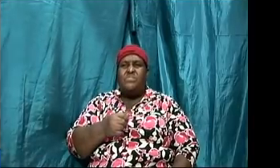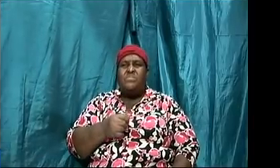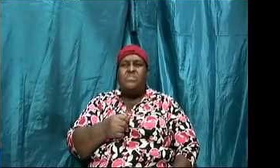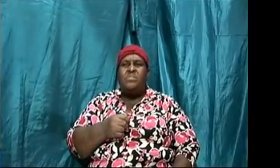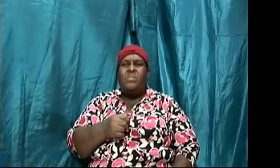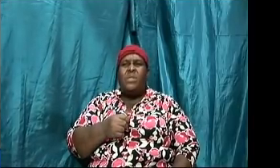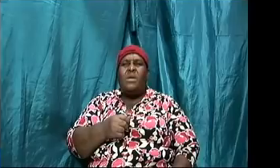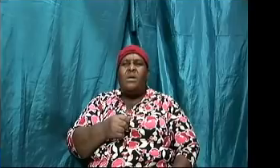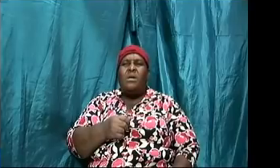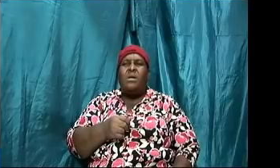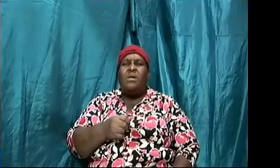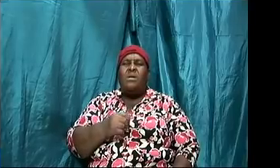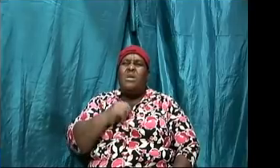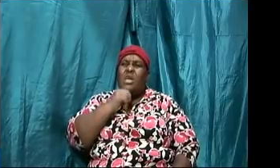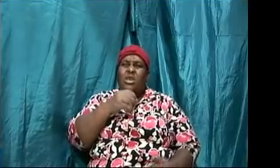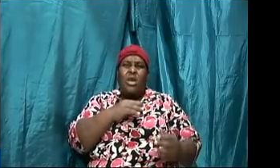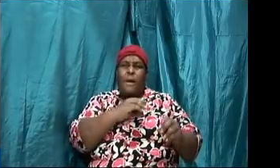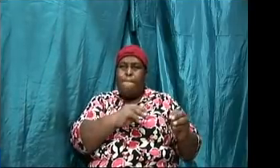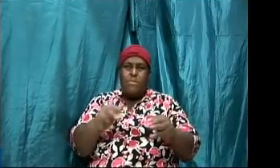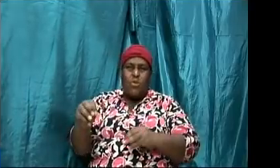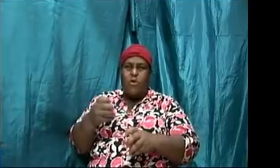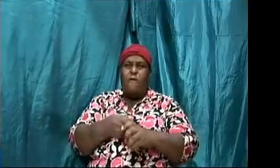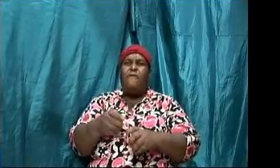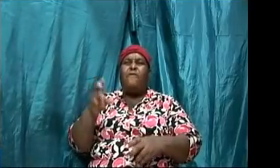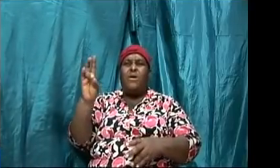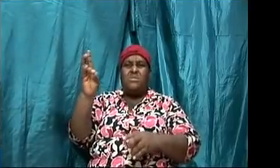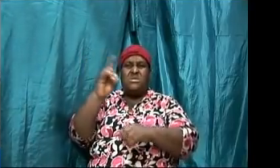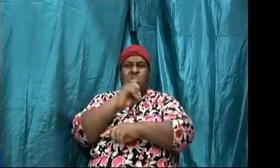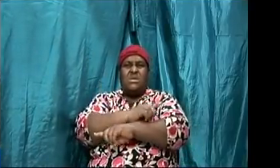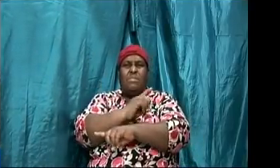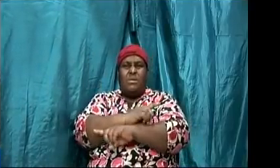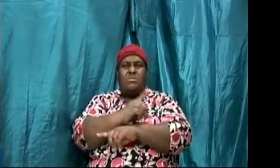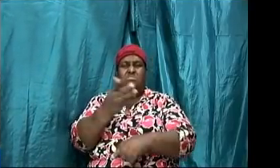drifting from the Sabbath, but let's just look at the point I just made.